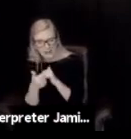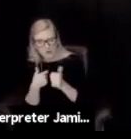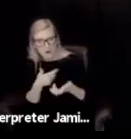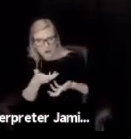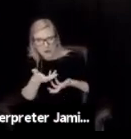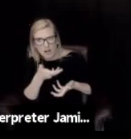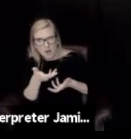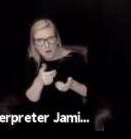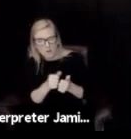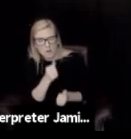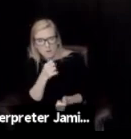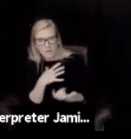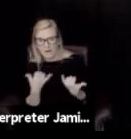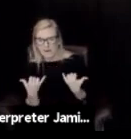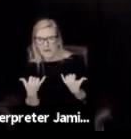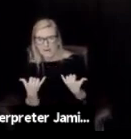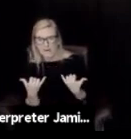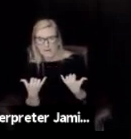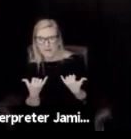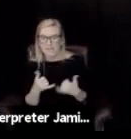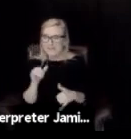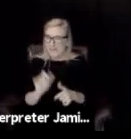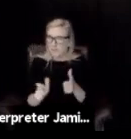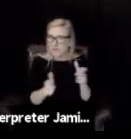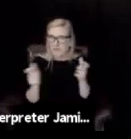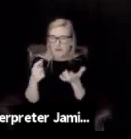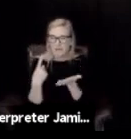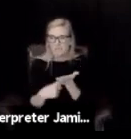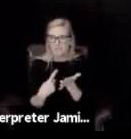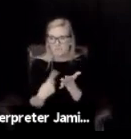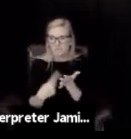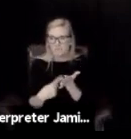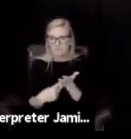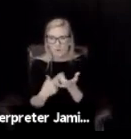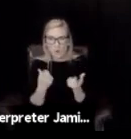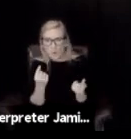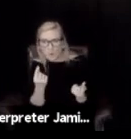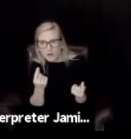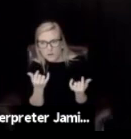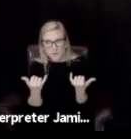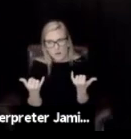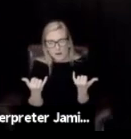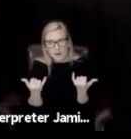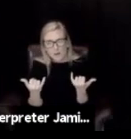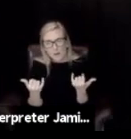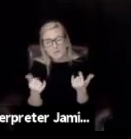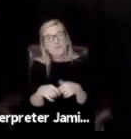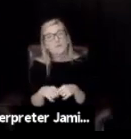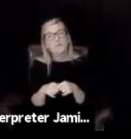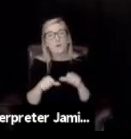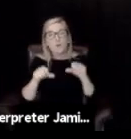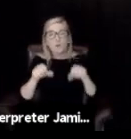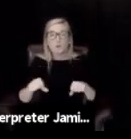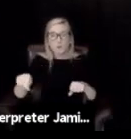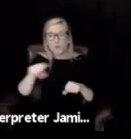with women, right? That was the big conversation. That was big. Could you teach